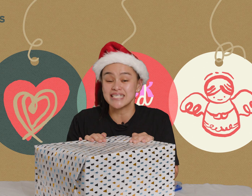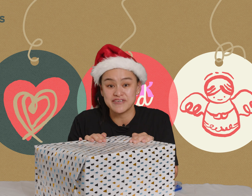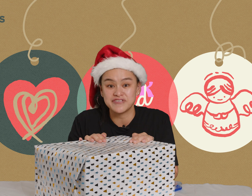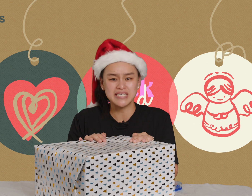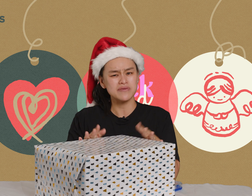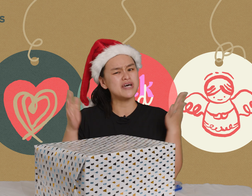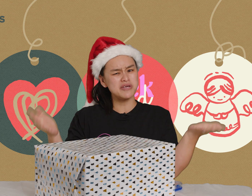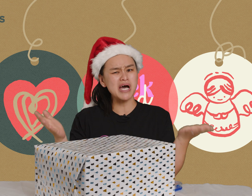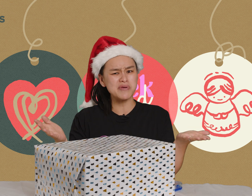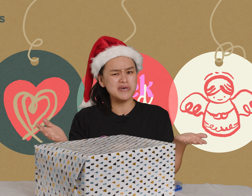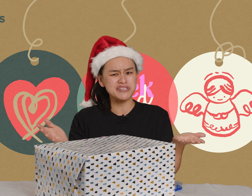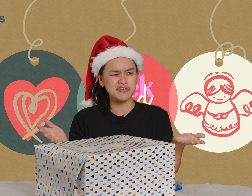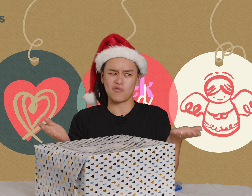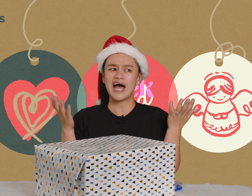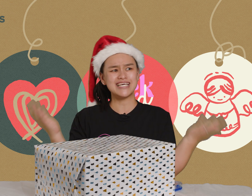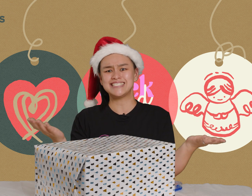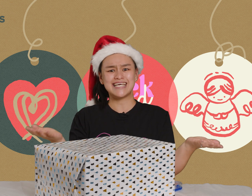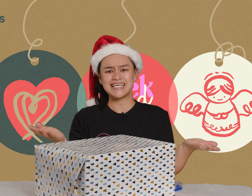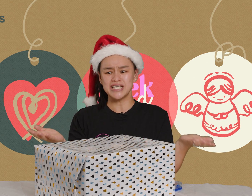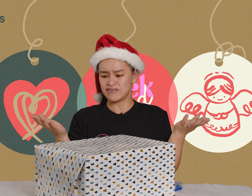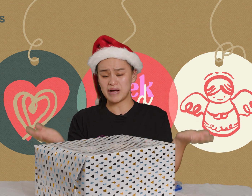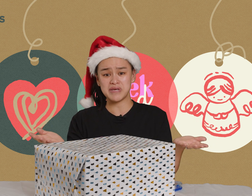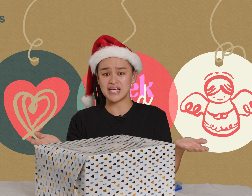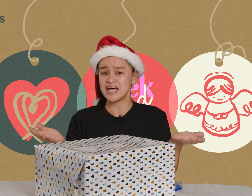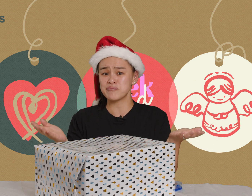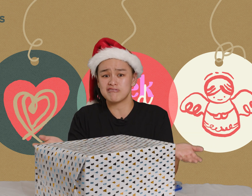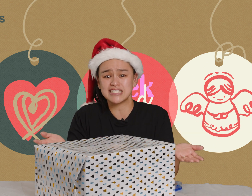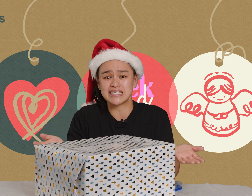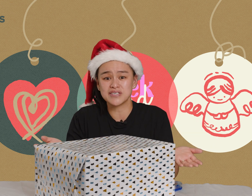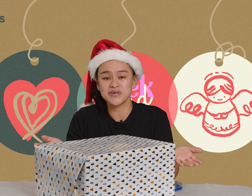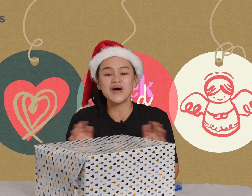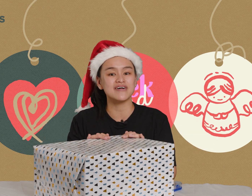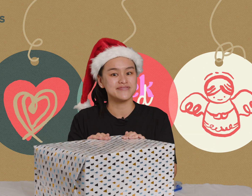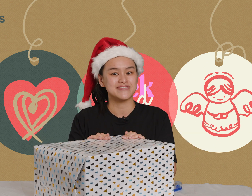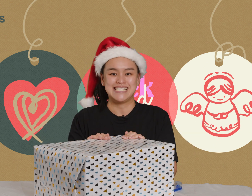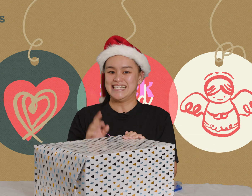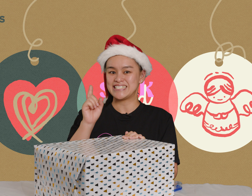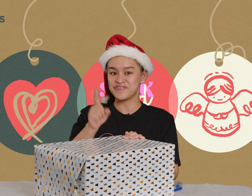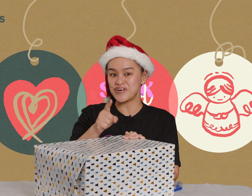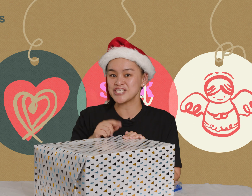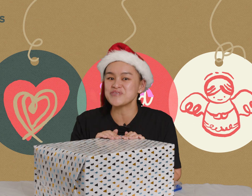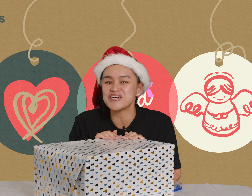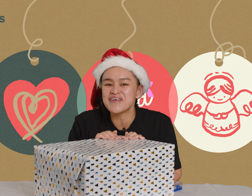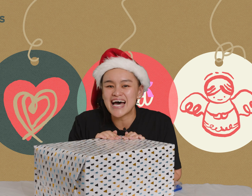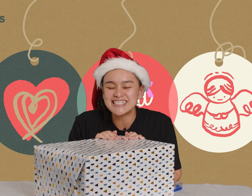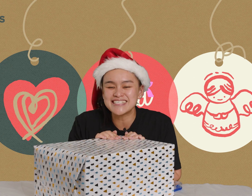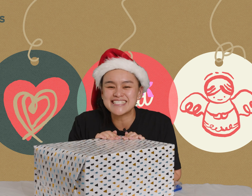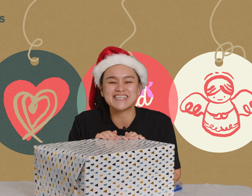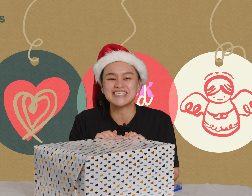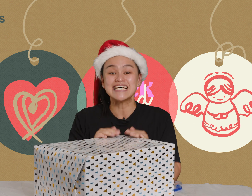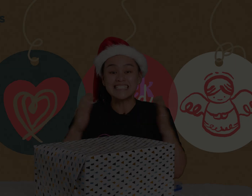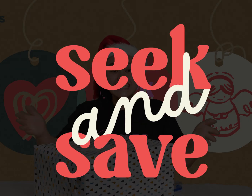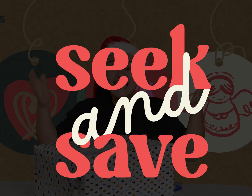Christmas gift. Now, you might be wondering, why is Jenny wrapping a present? Well, it's the first week of our